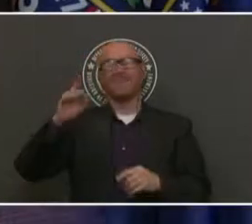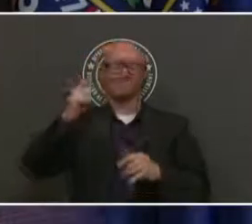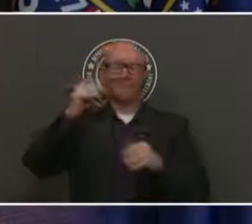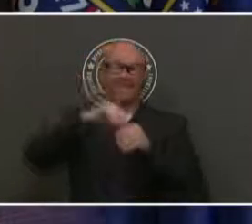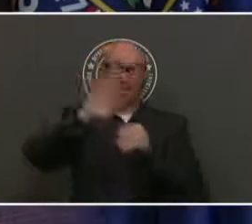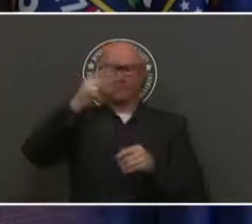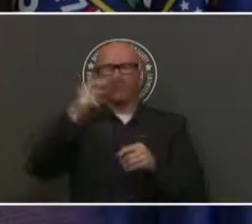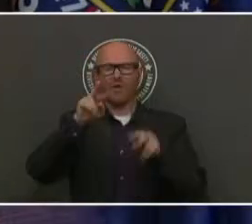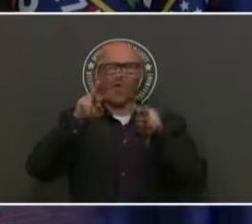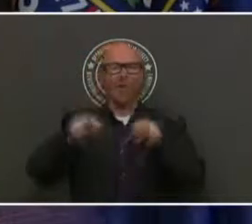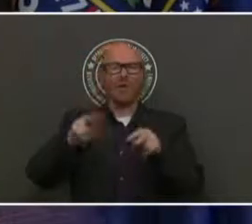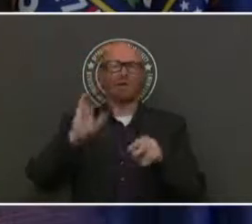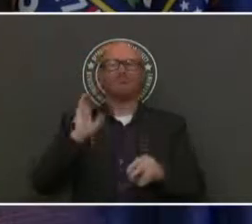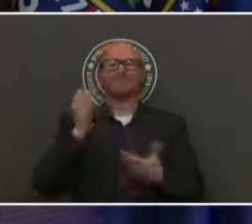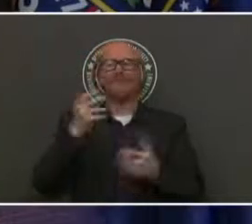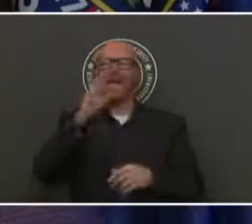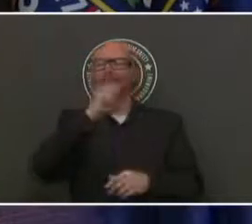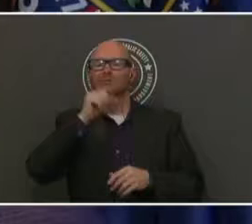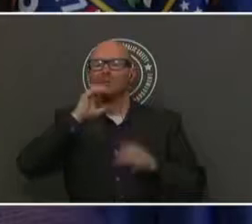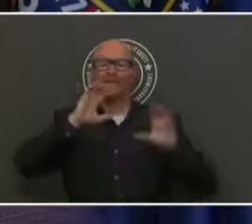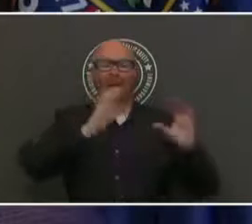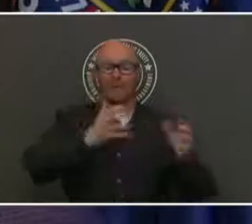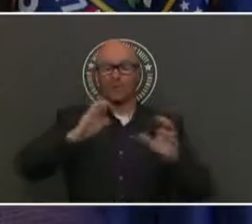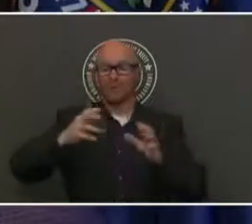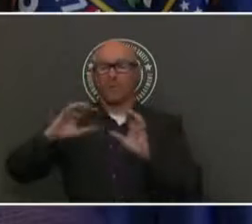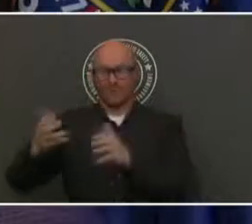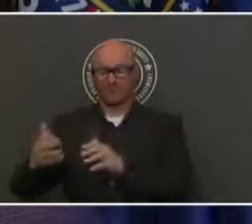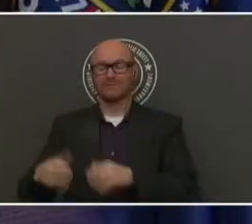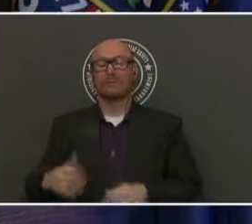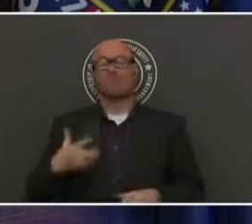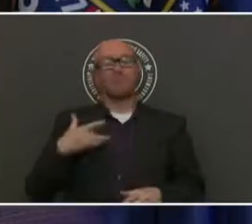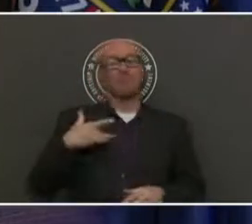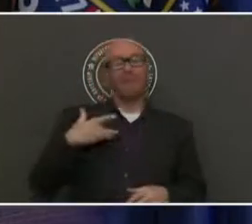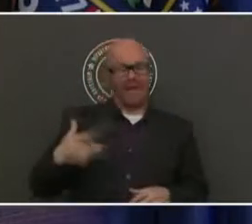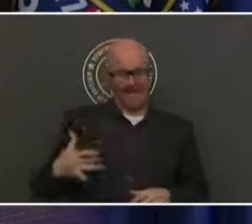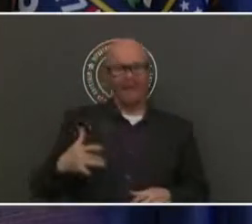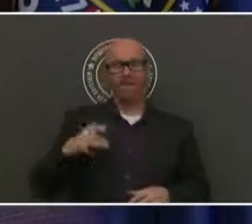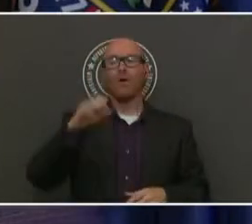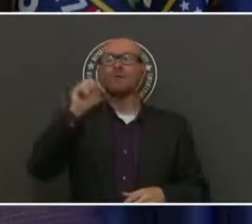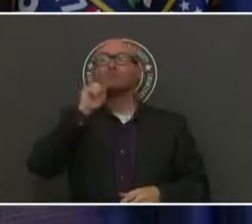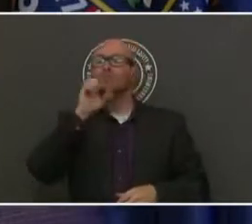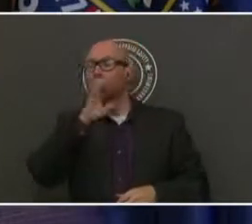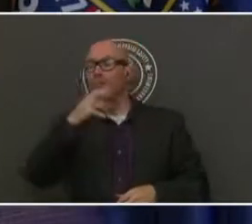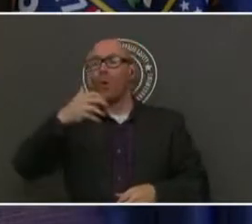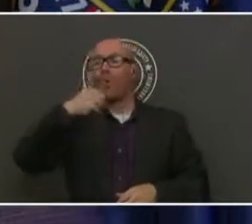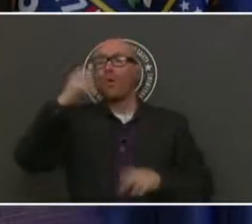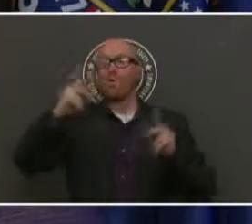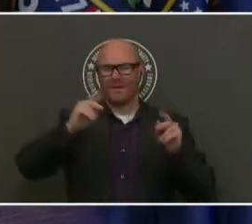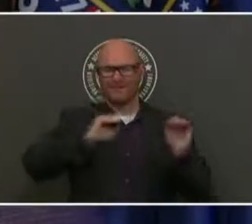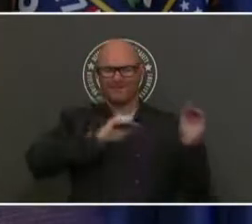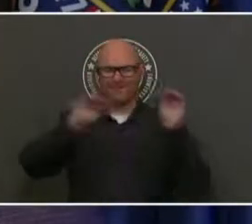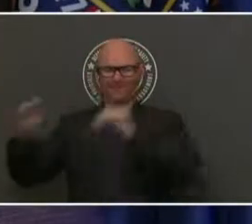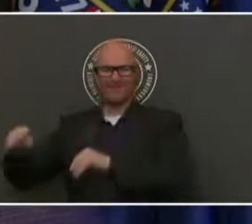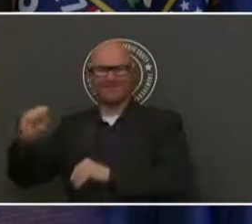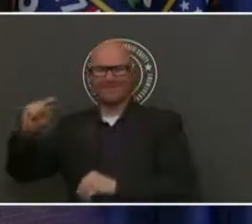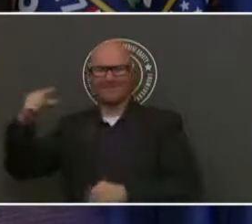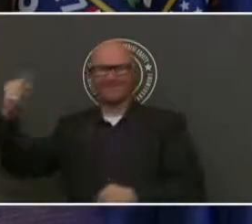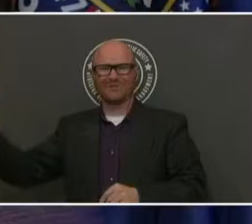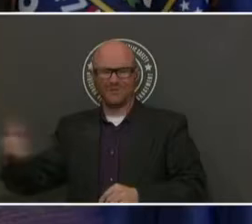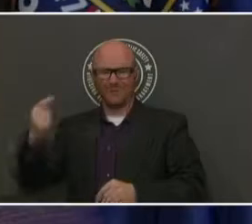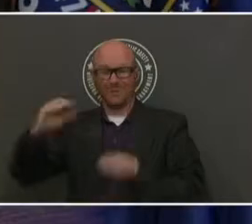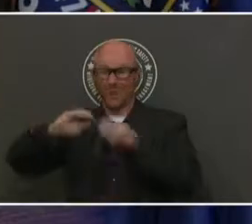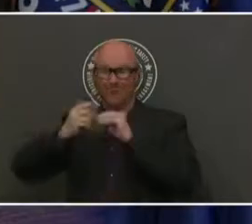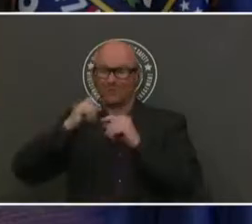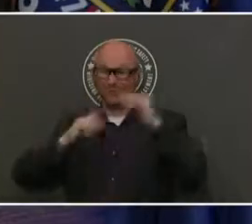people who are in that age category. We have a lot of snowbirds who spend their winters down there, and many of them have already been